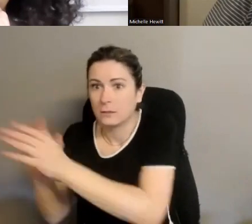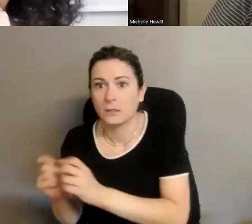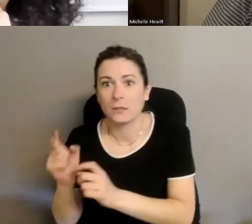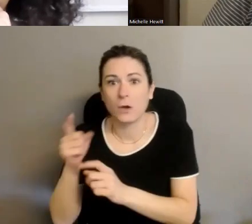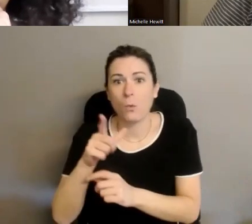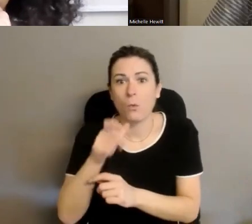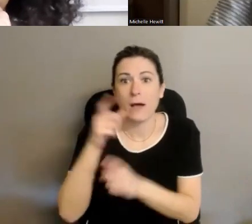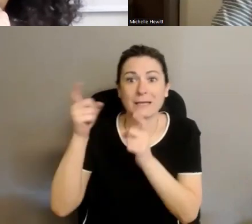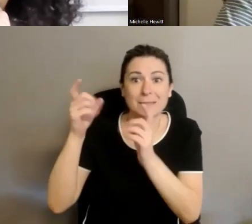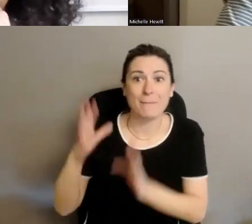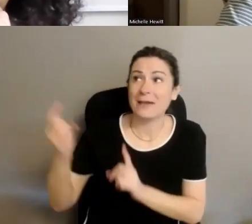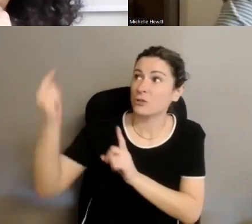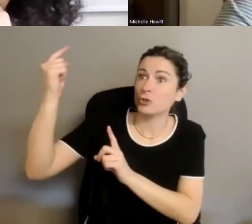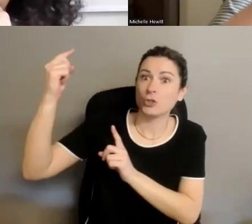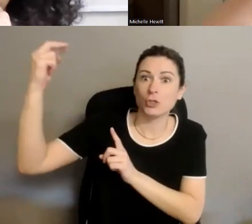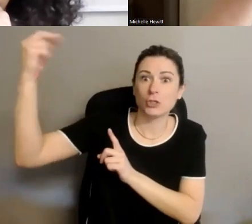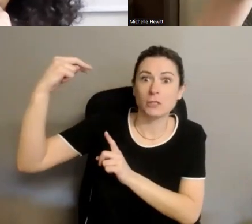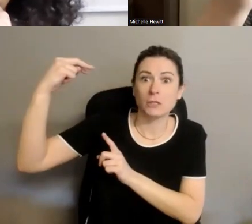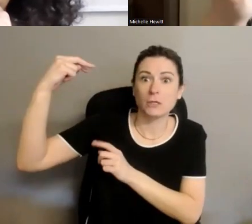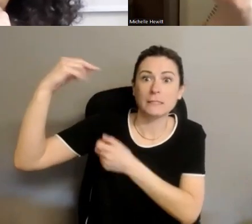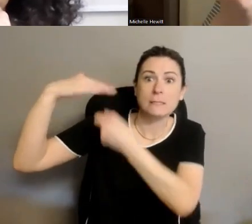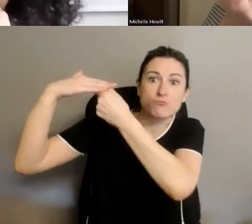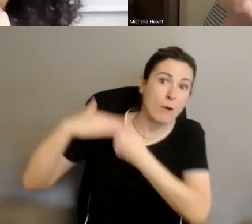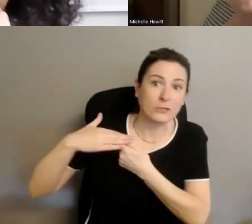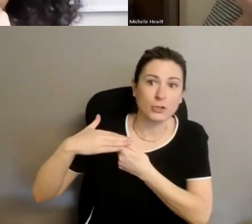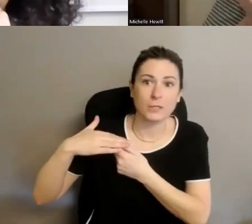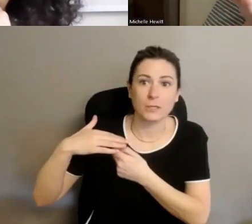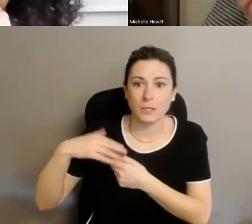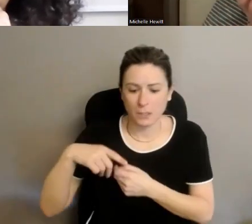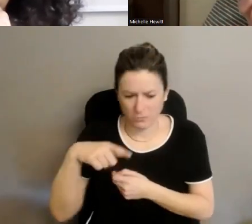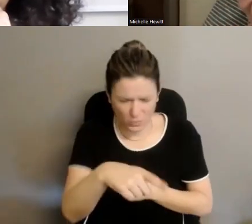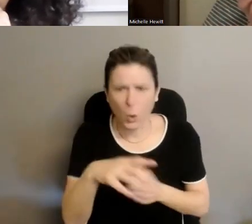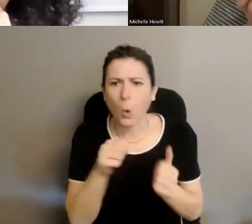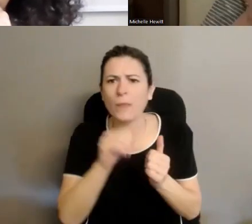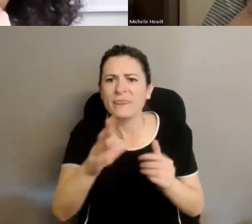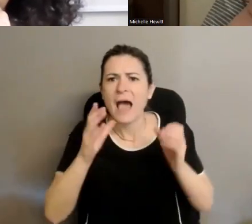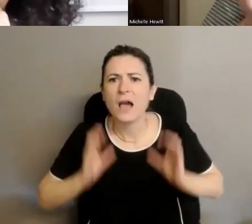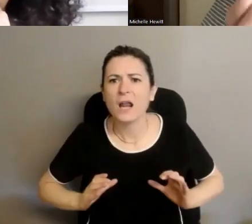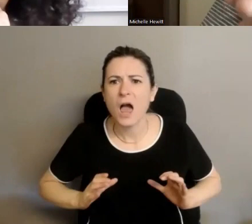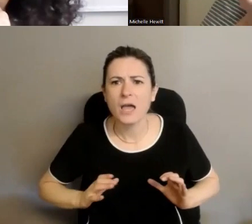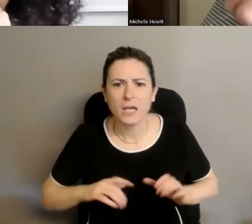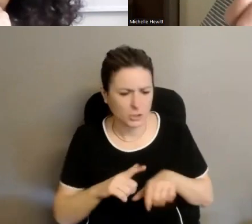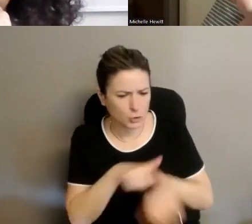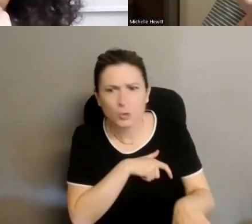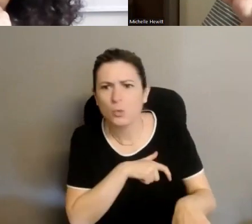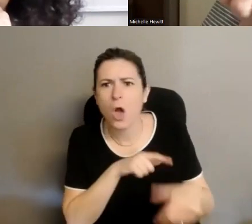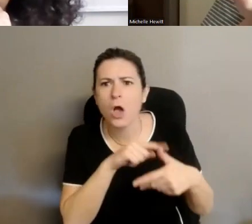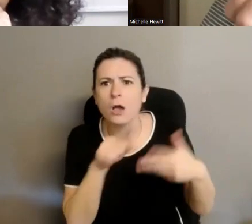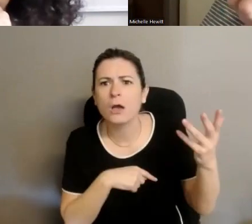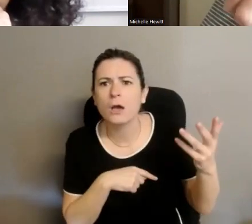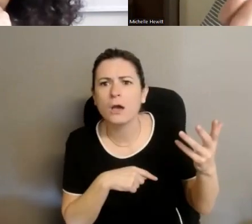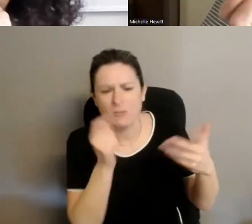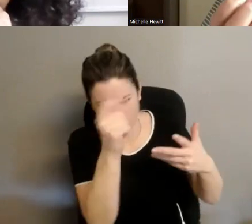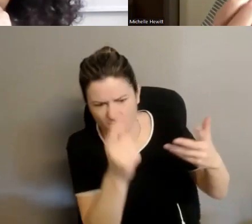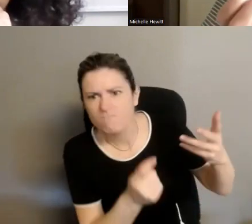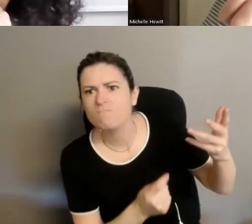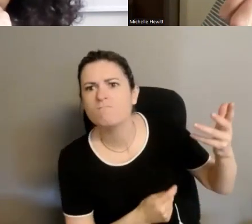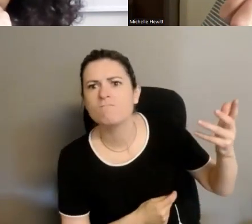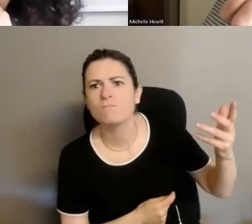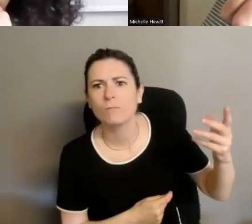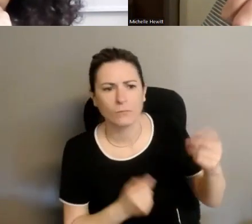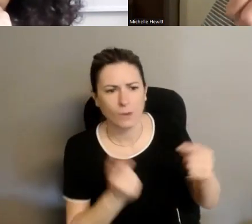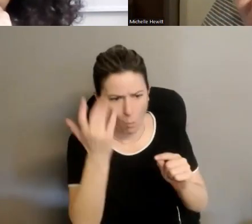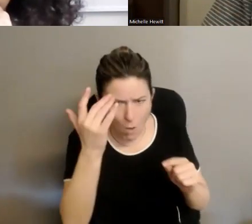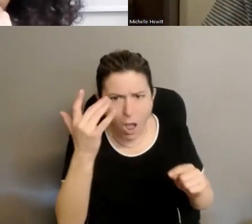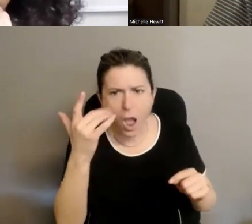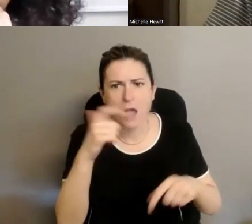they're spending too much time with that typically woman who requires the care and needs more care than they're able